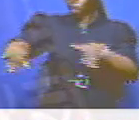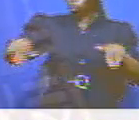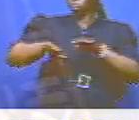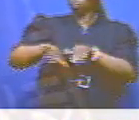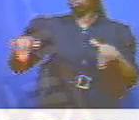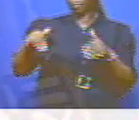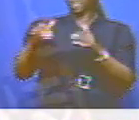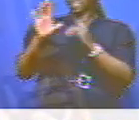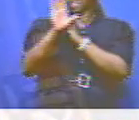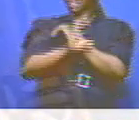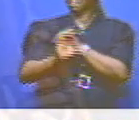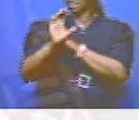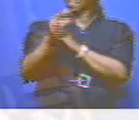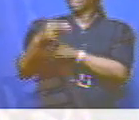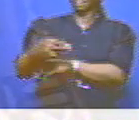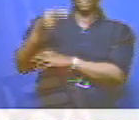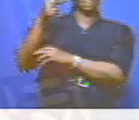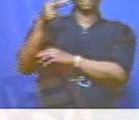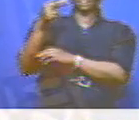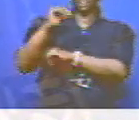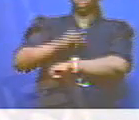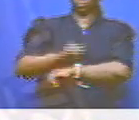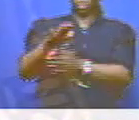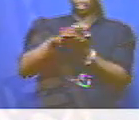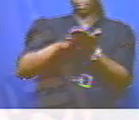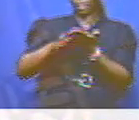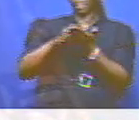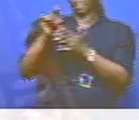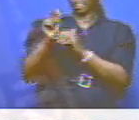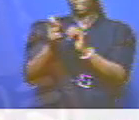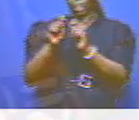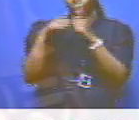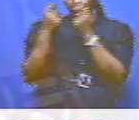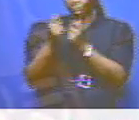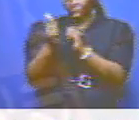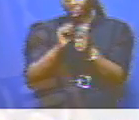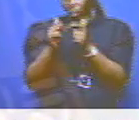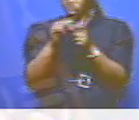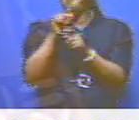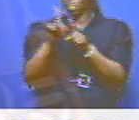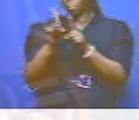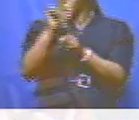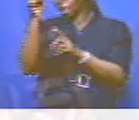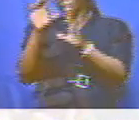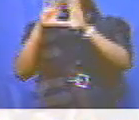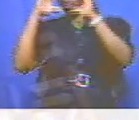is highly school-based. It's actually a teenage sport. Unlike in other parts of the world where